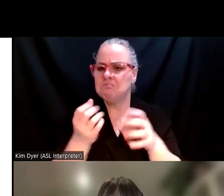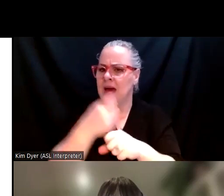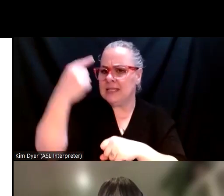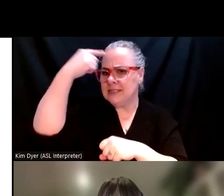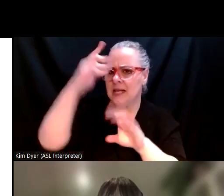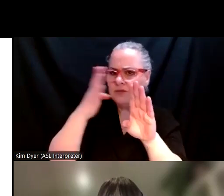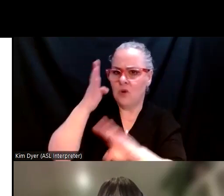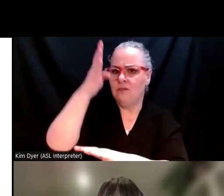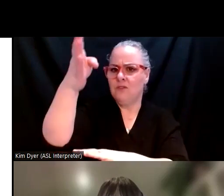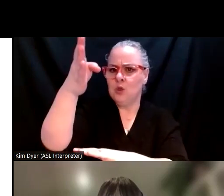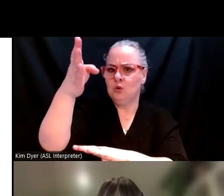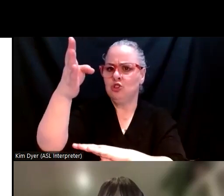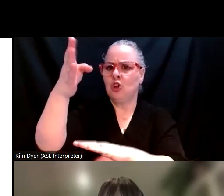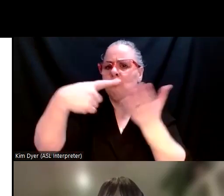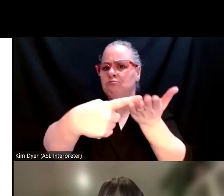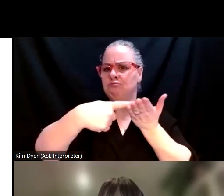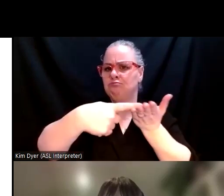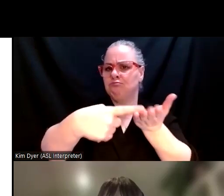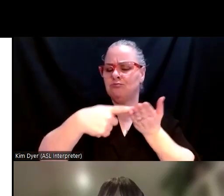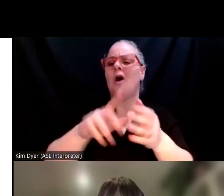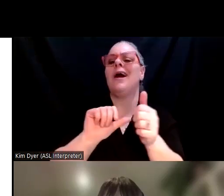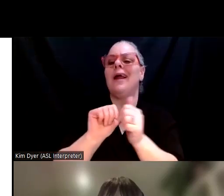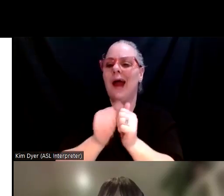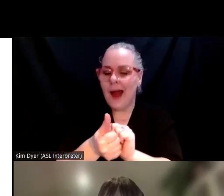future conversation around